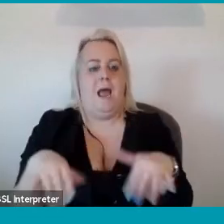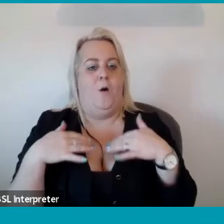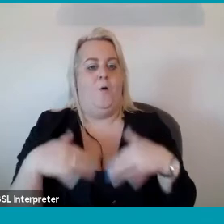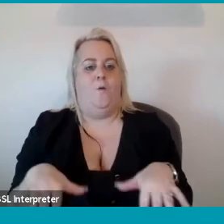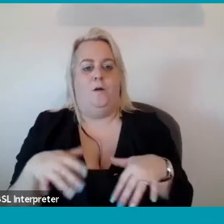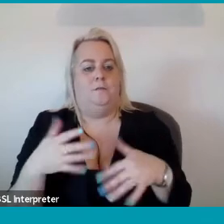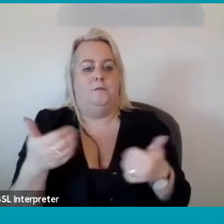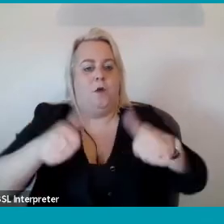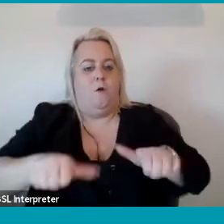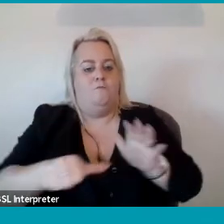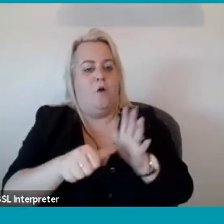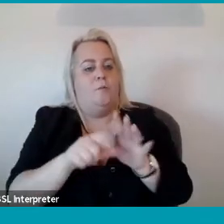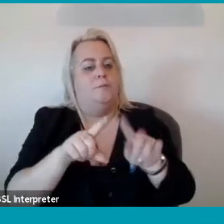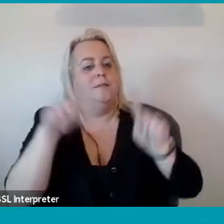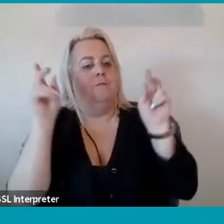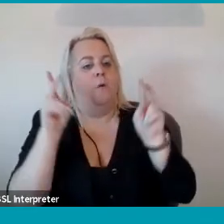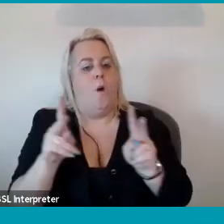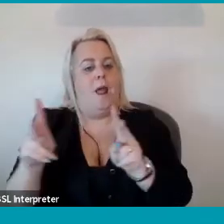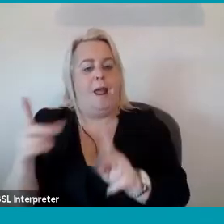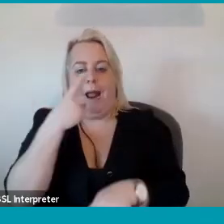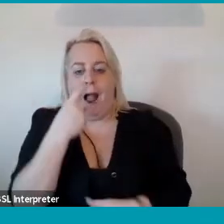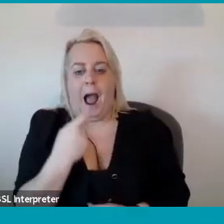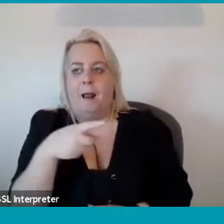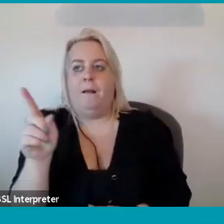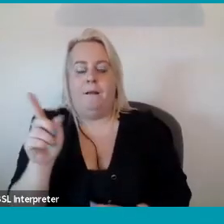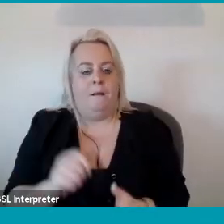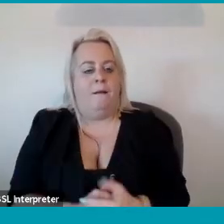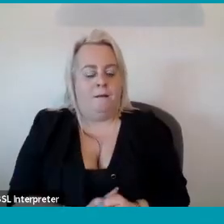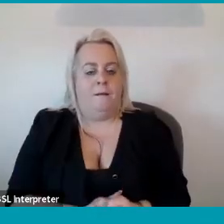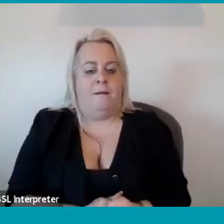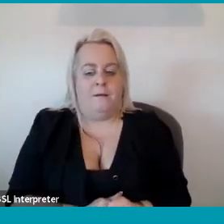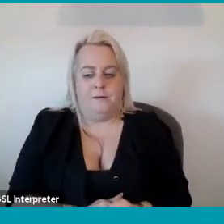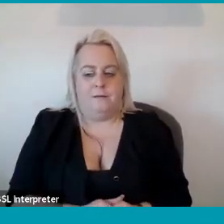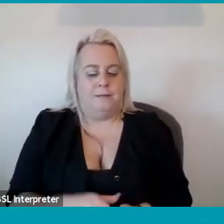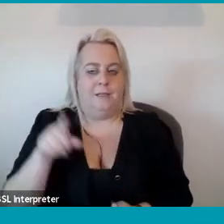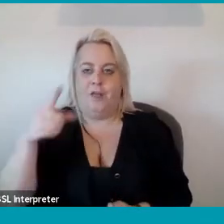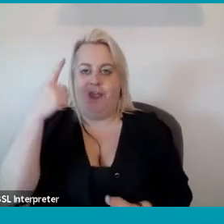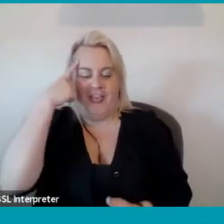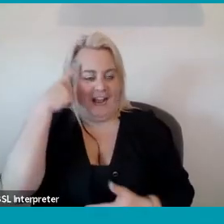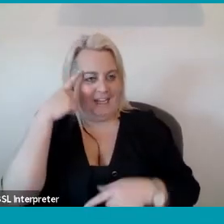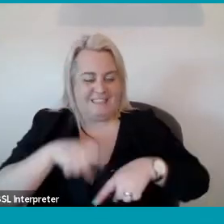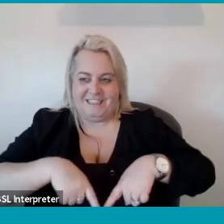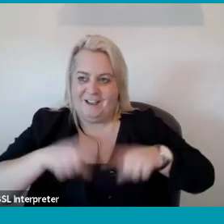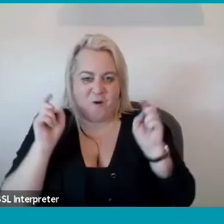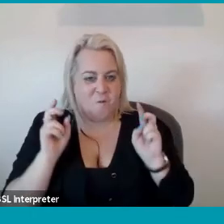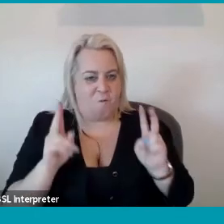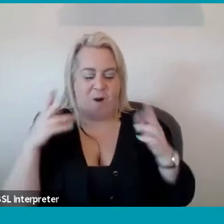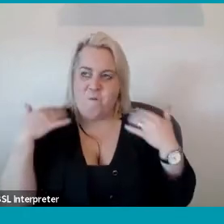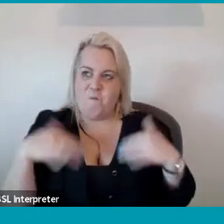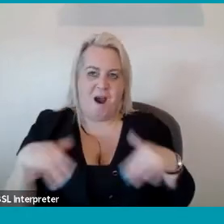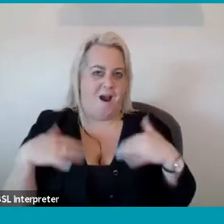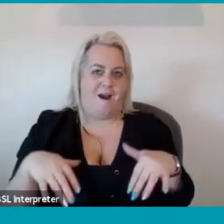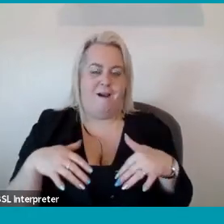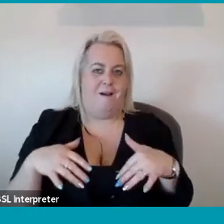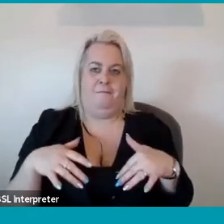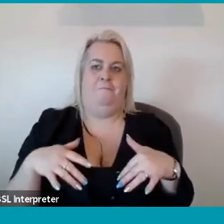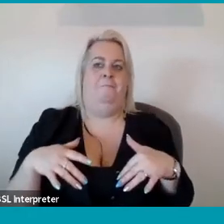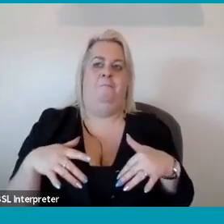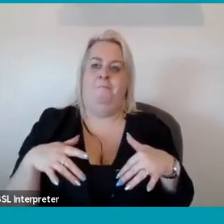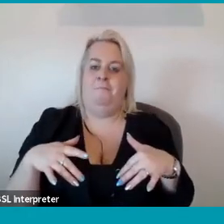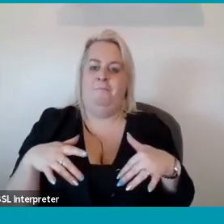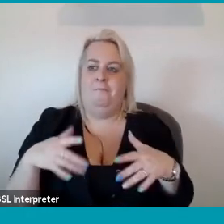at the ways of doing things differently, and it's absolutely a business imperative. I think